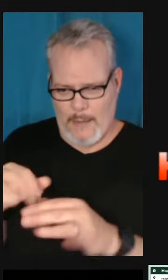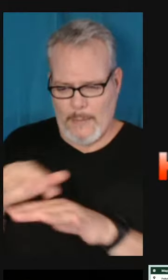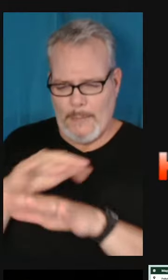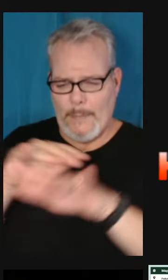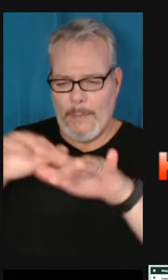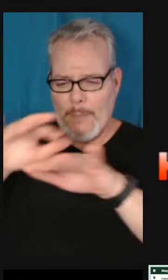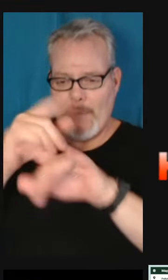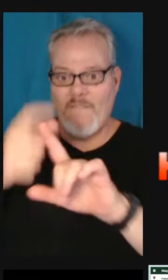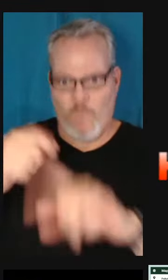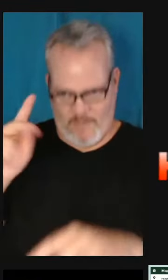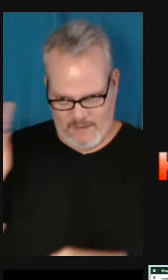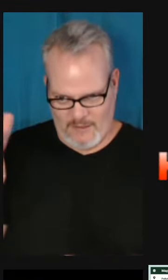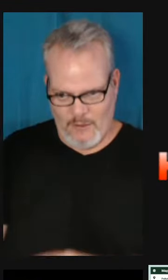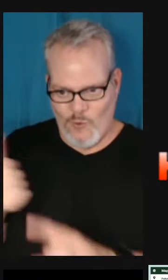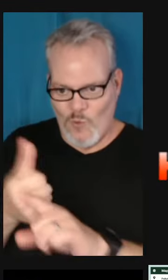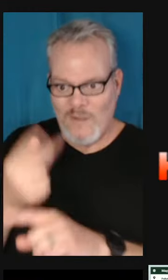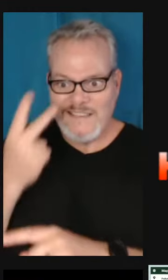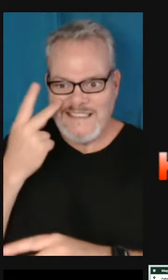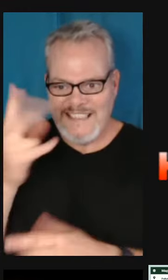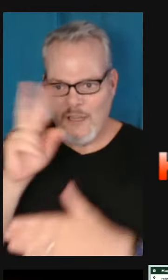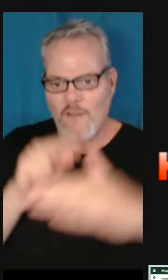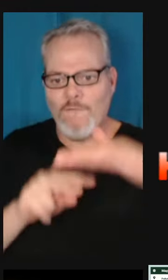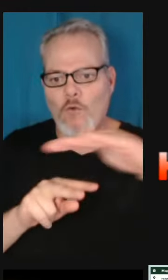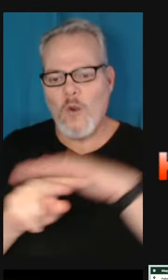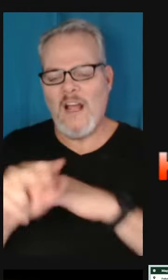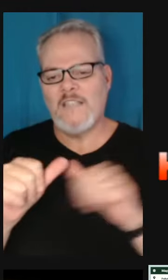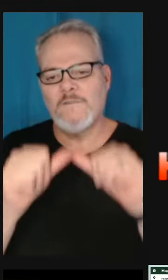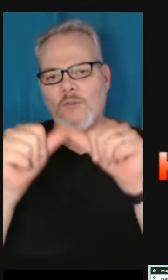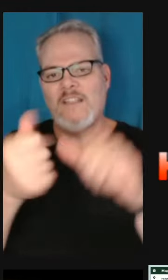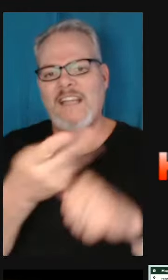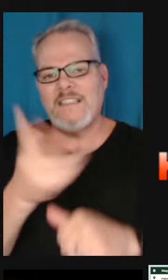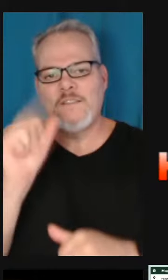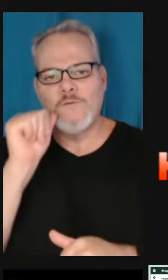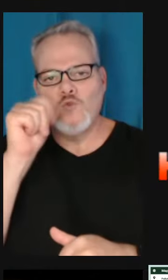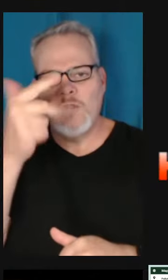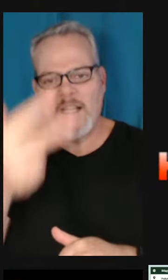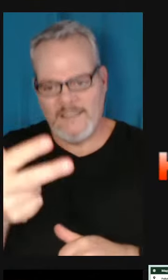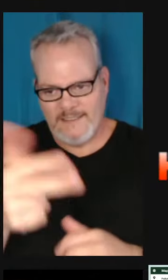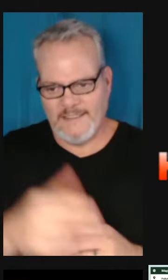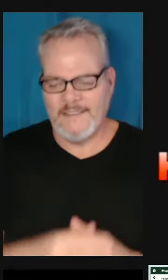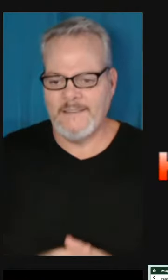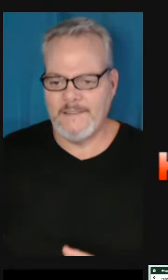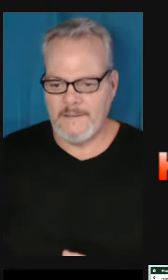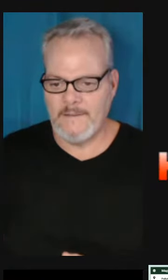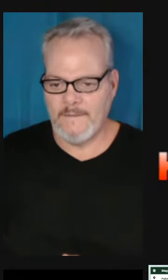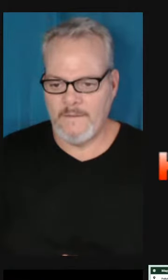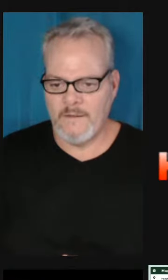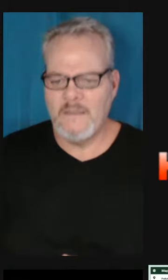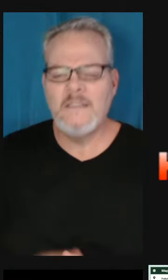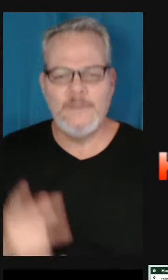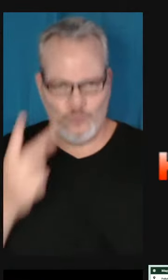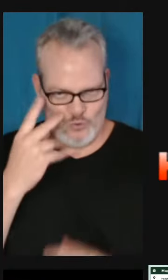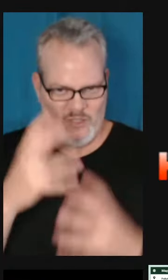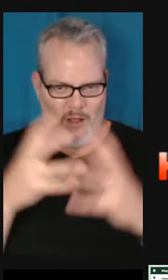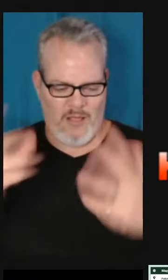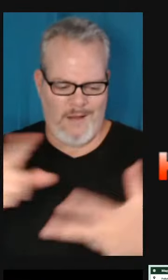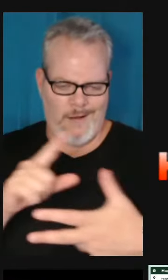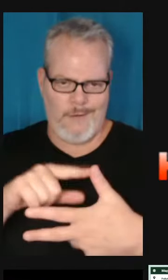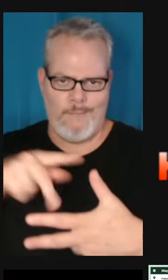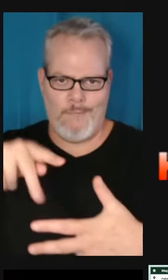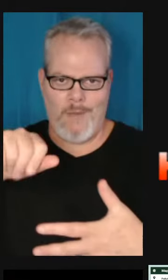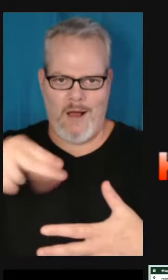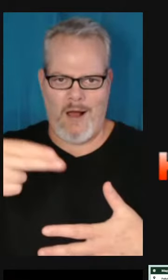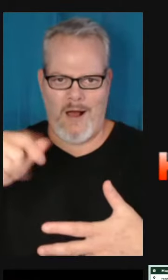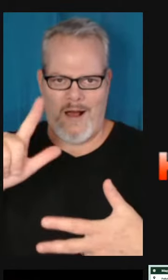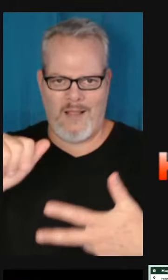is the VOG forecast for the next couple of days here. As usual, you see lots of Pahala, Ocean View, Nalahu area wrapping